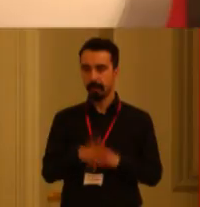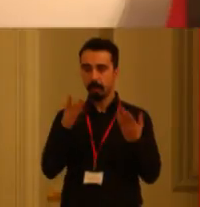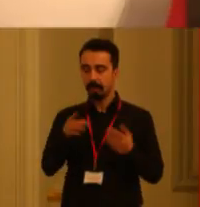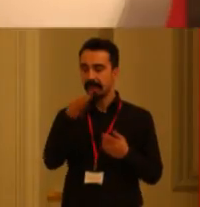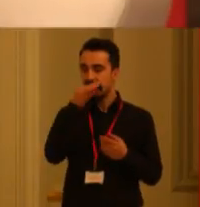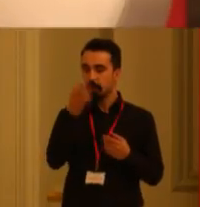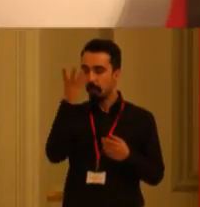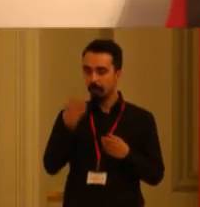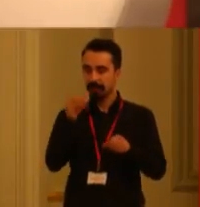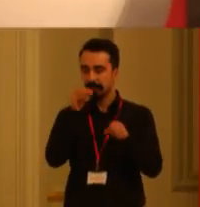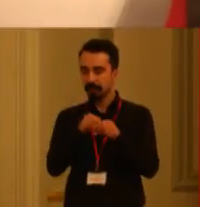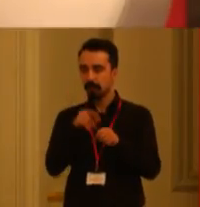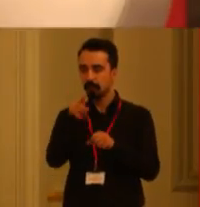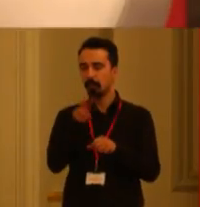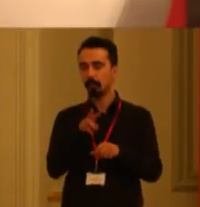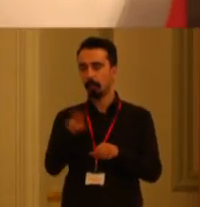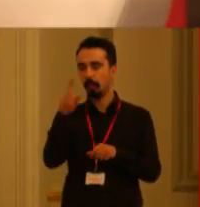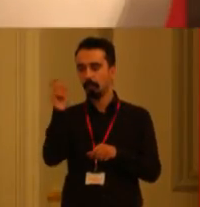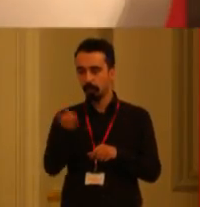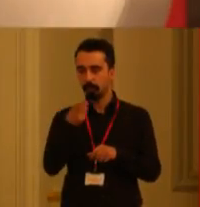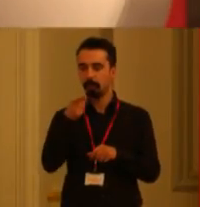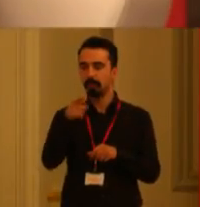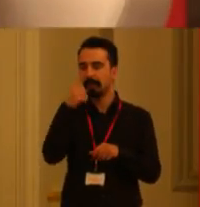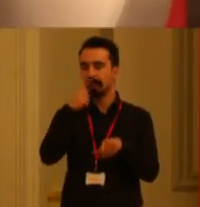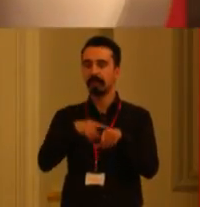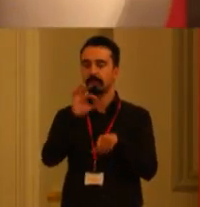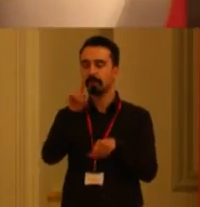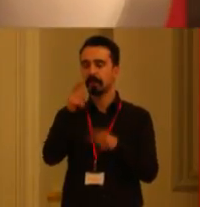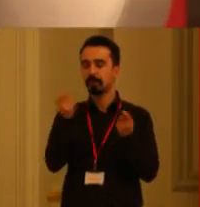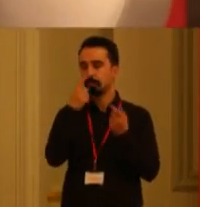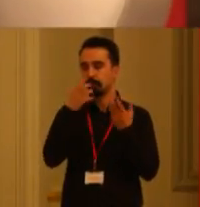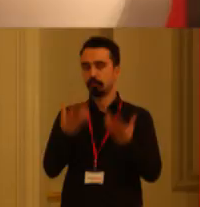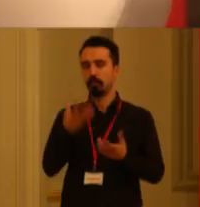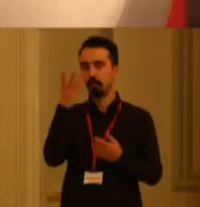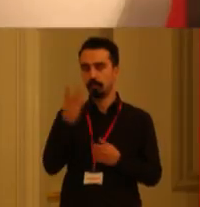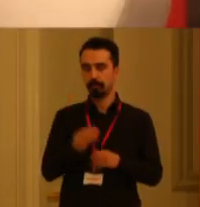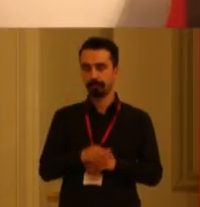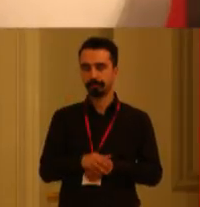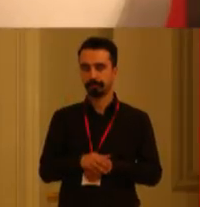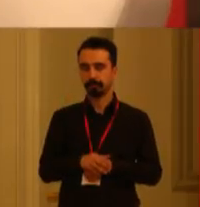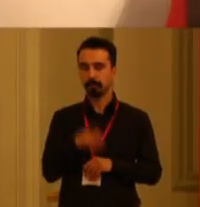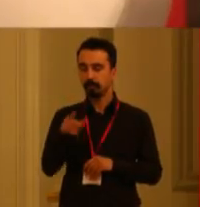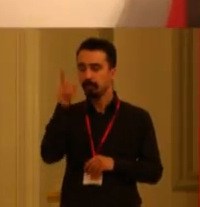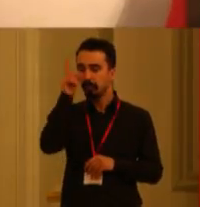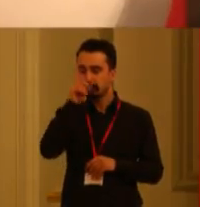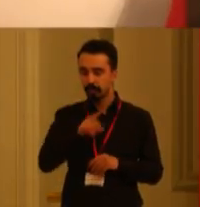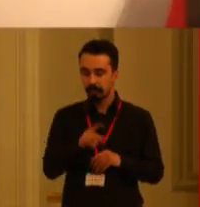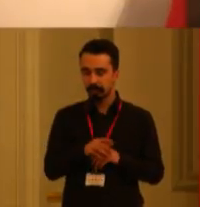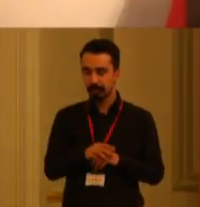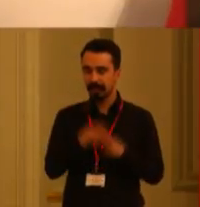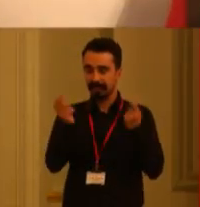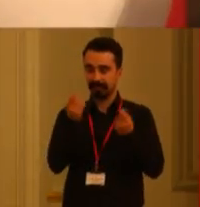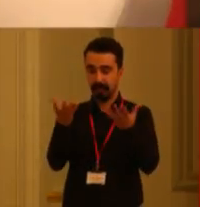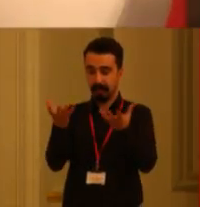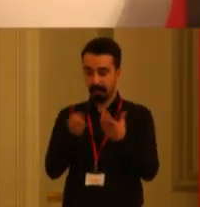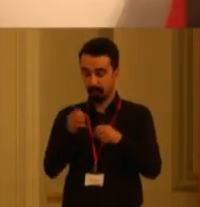the bank who will give the ultimate permission to the female employees to have a maternal leave and have